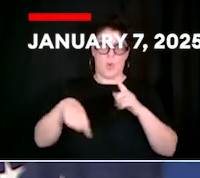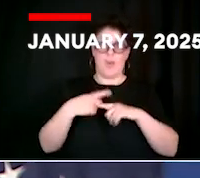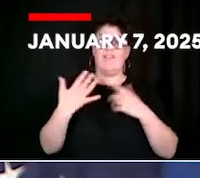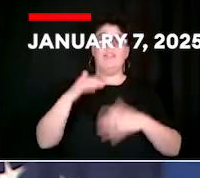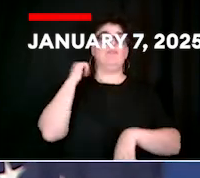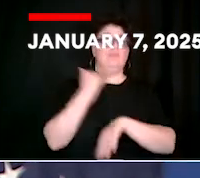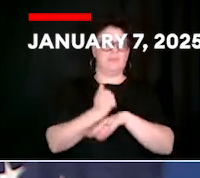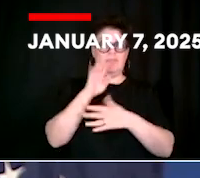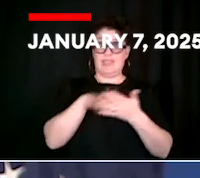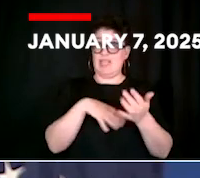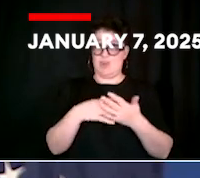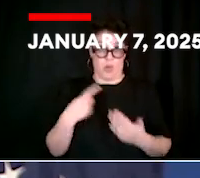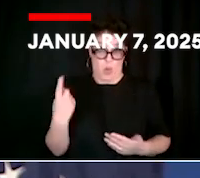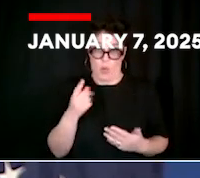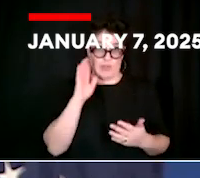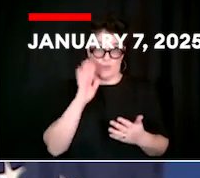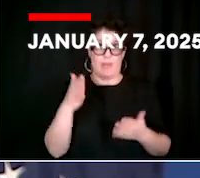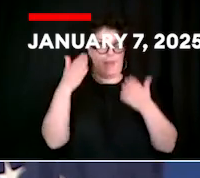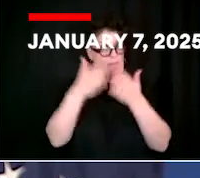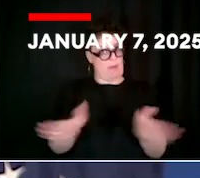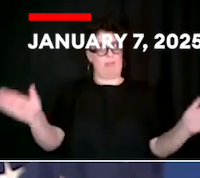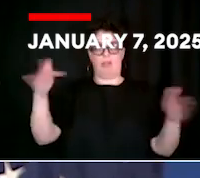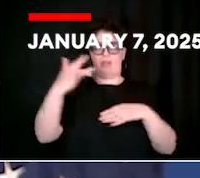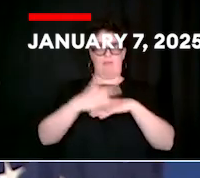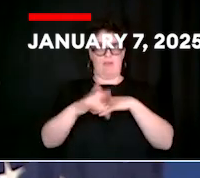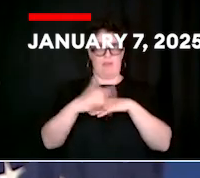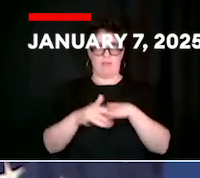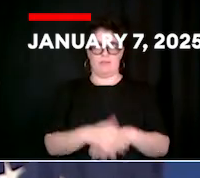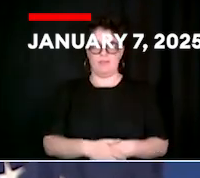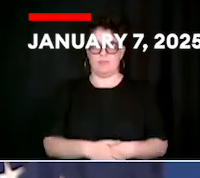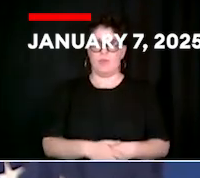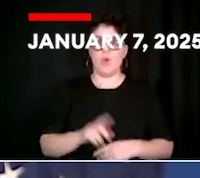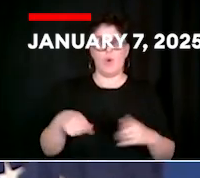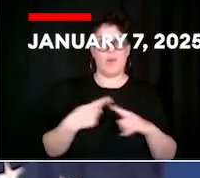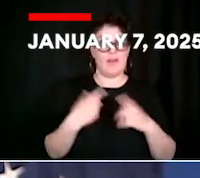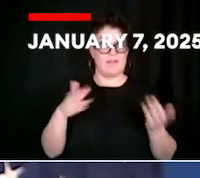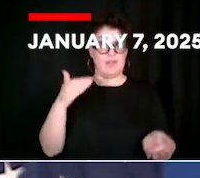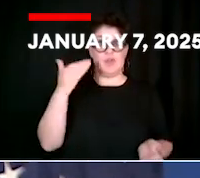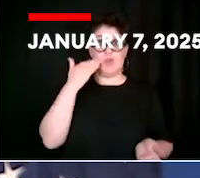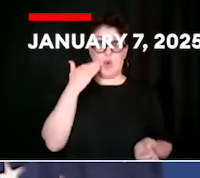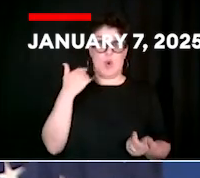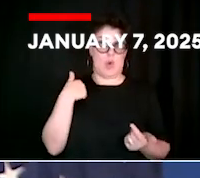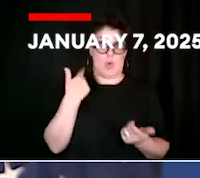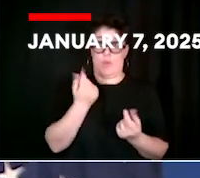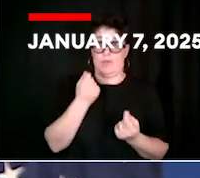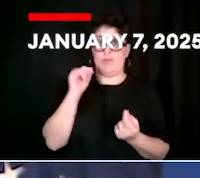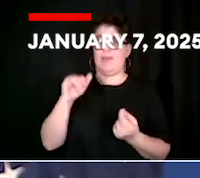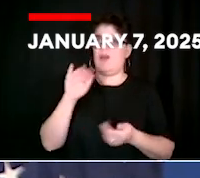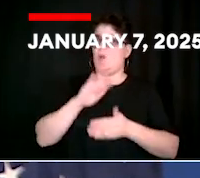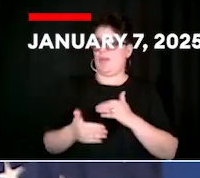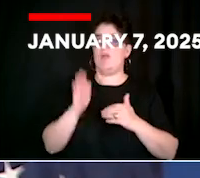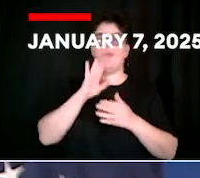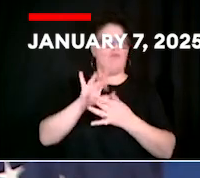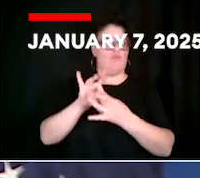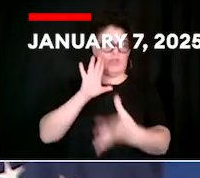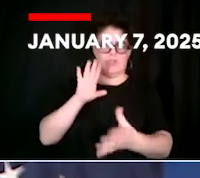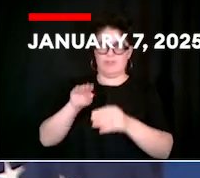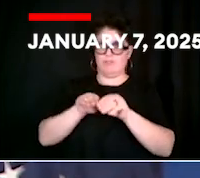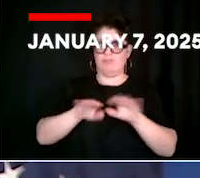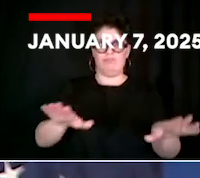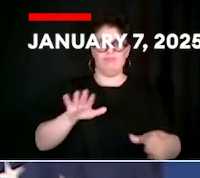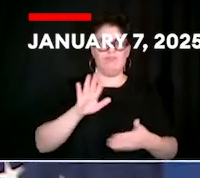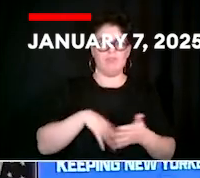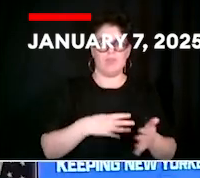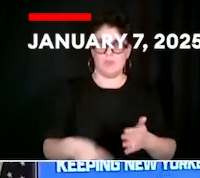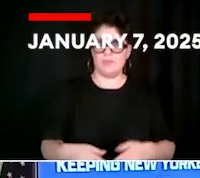doing, once I know what I'm doing that weekend, we're going to release the schedule. Hi, Mr. Mayor. How are you? How are you? Good to see